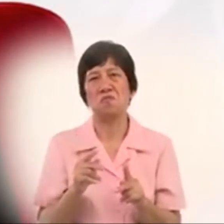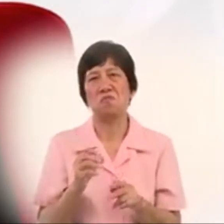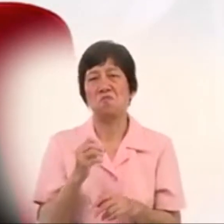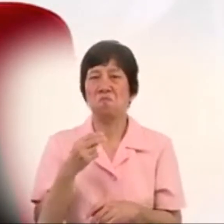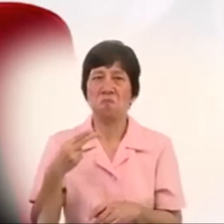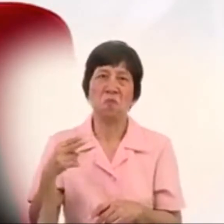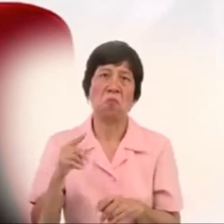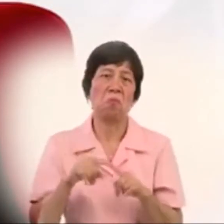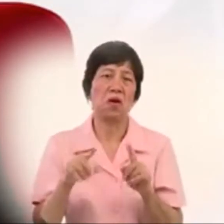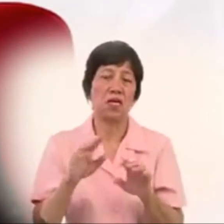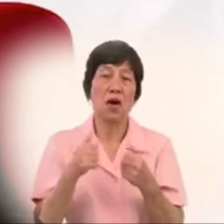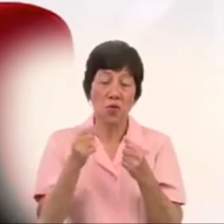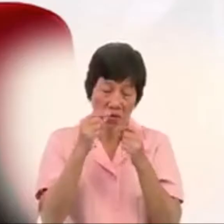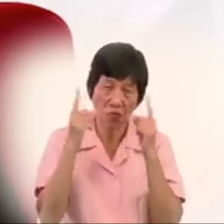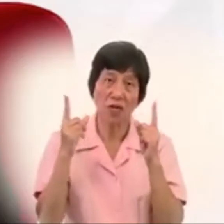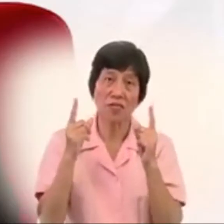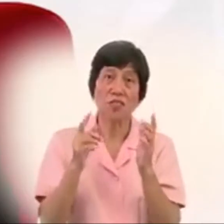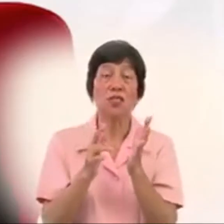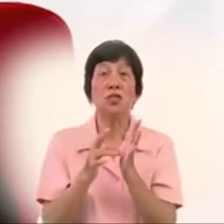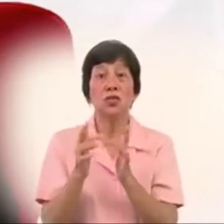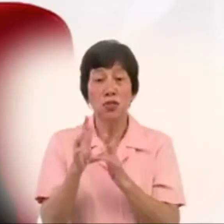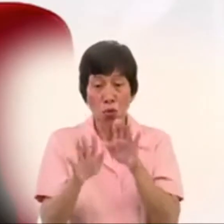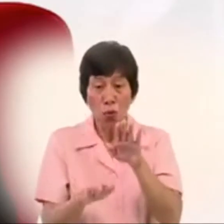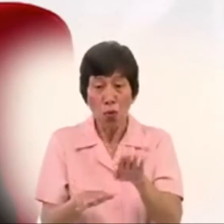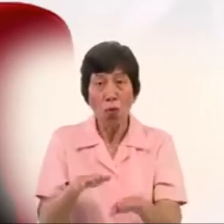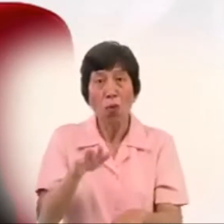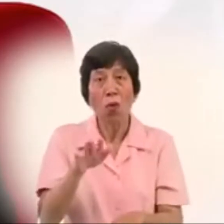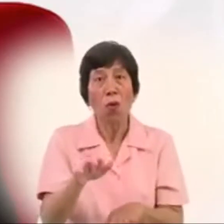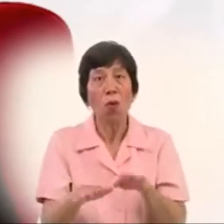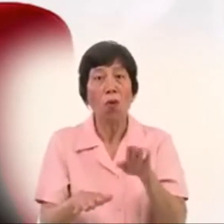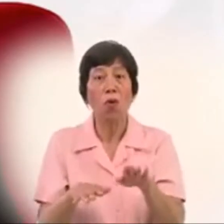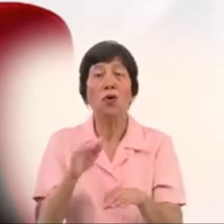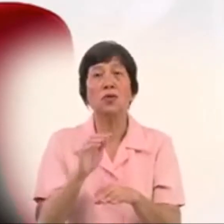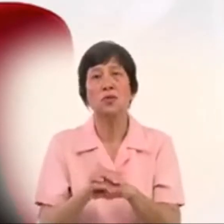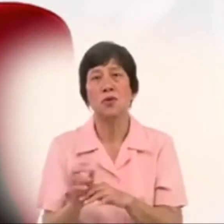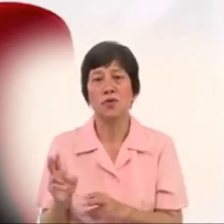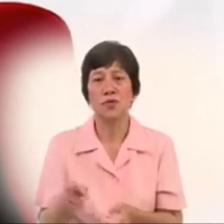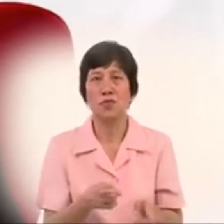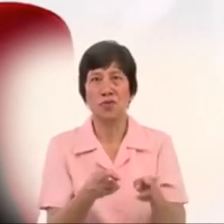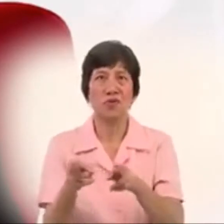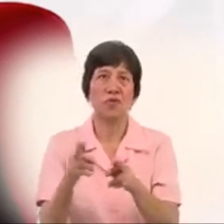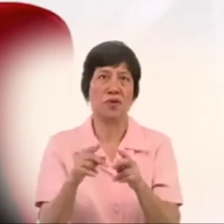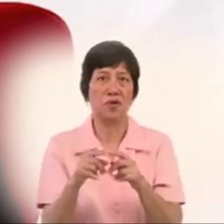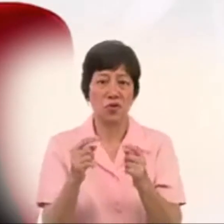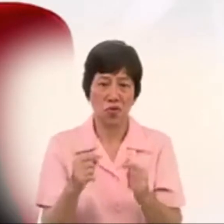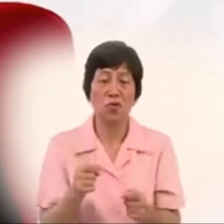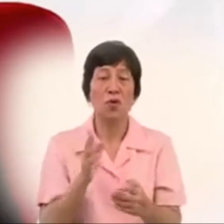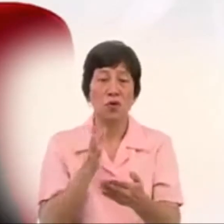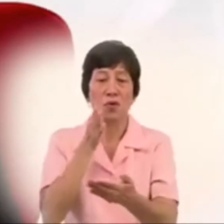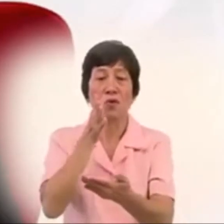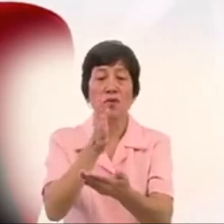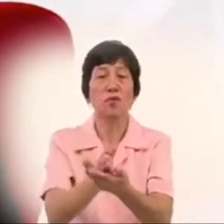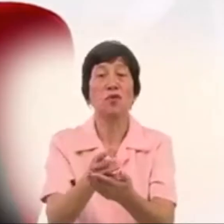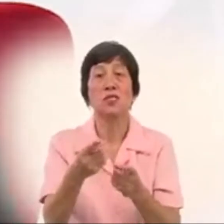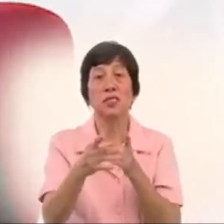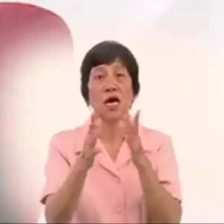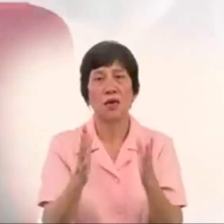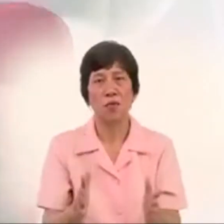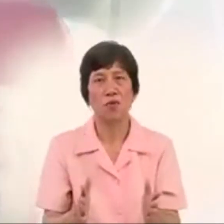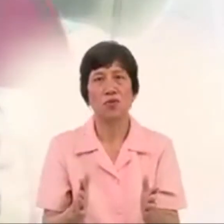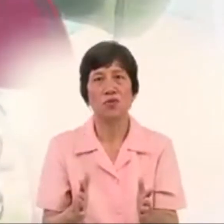how surprising. Jesus walks on the lake to come to the disciples. In